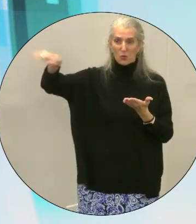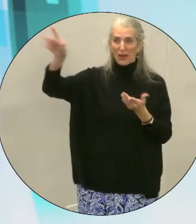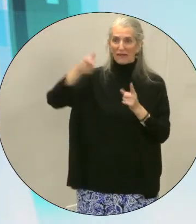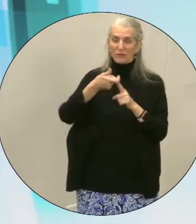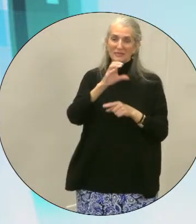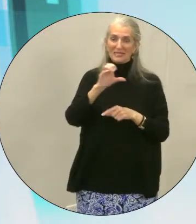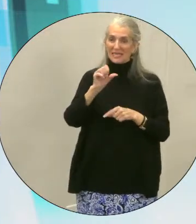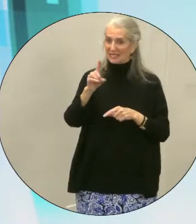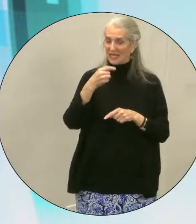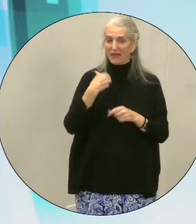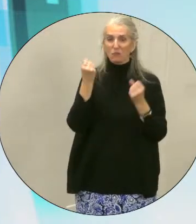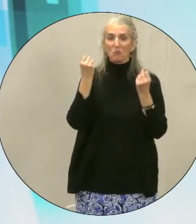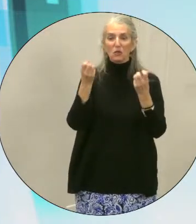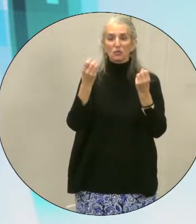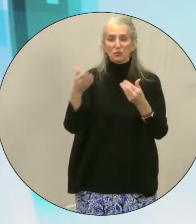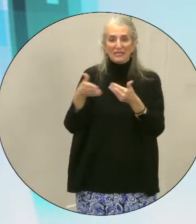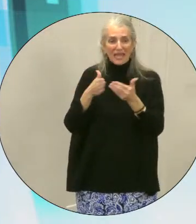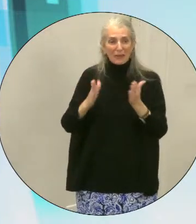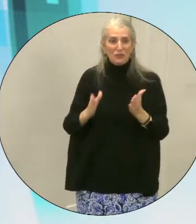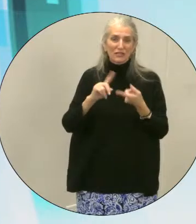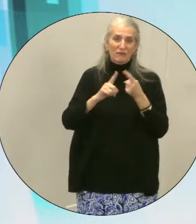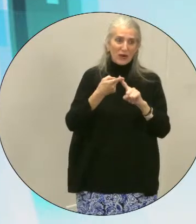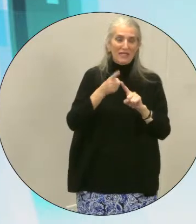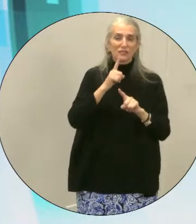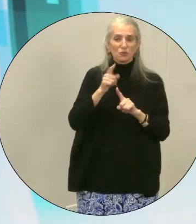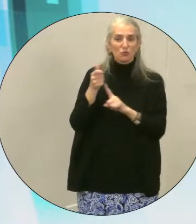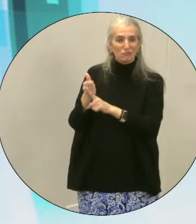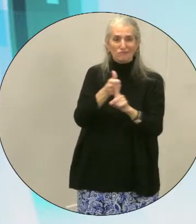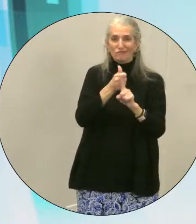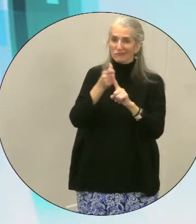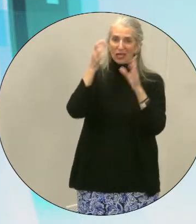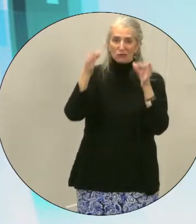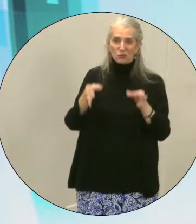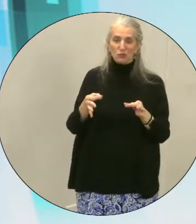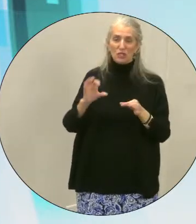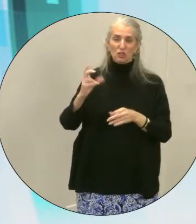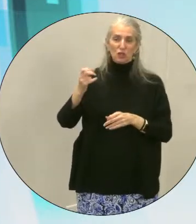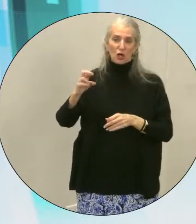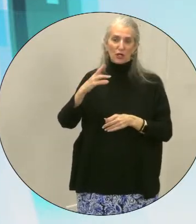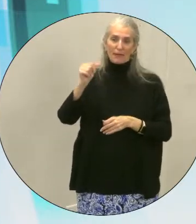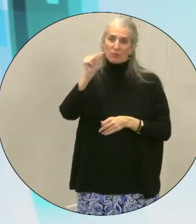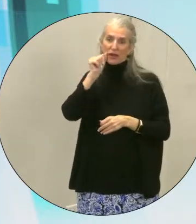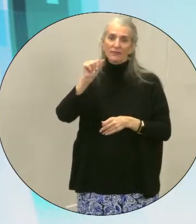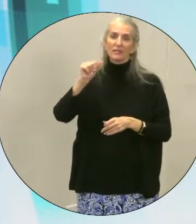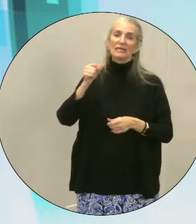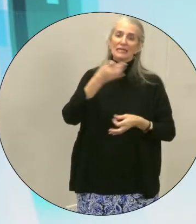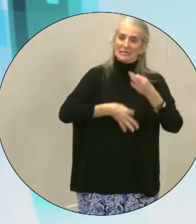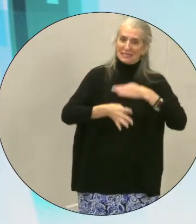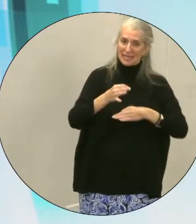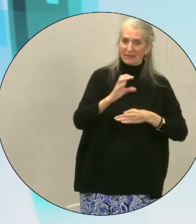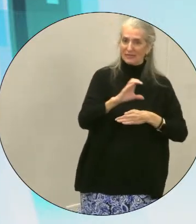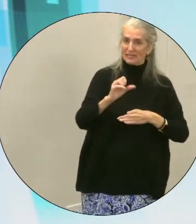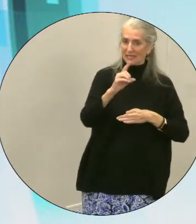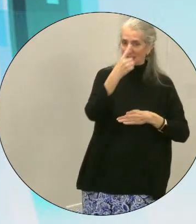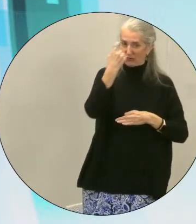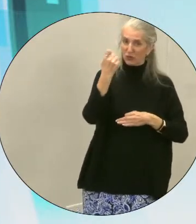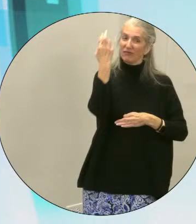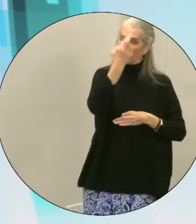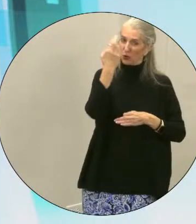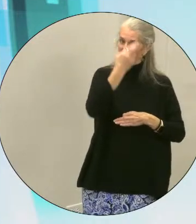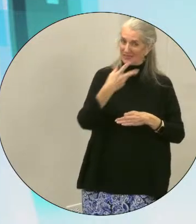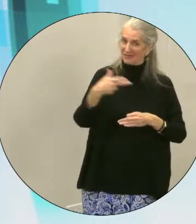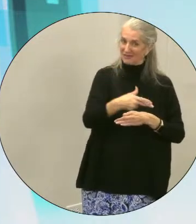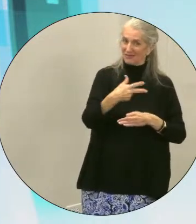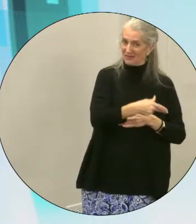have multiple neighbors and friends that are choosing charter and private over CCSD for this very reason, so please make the amendment